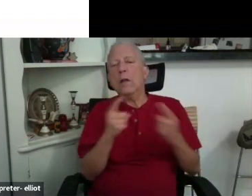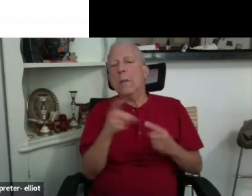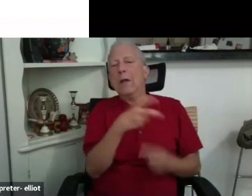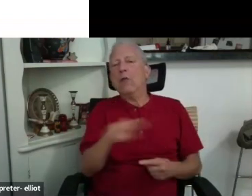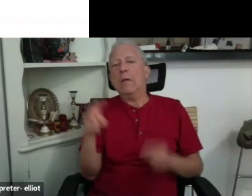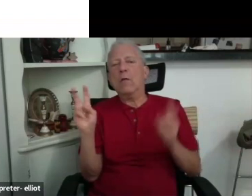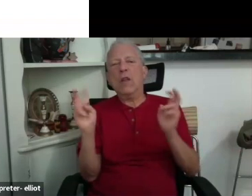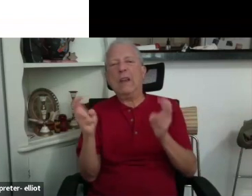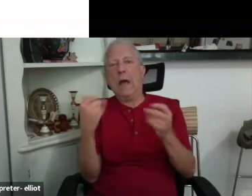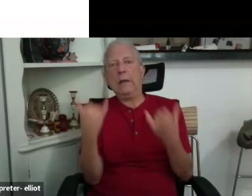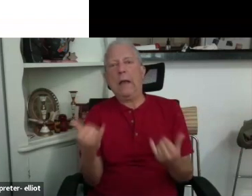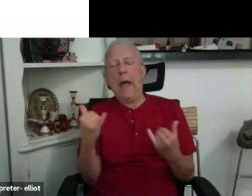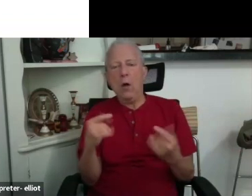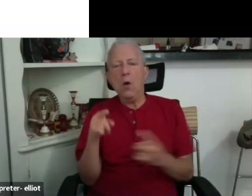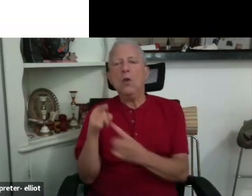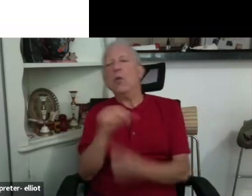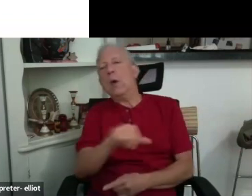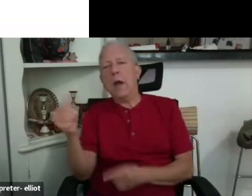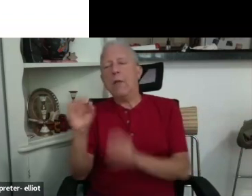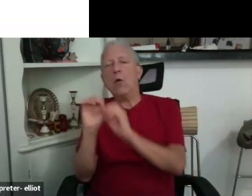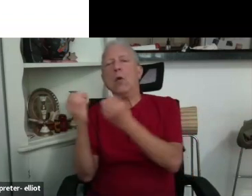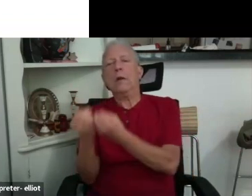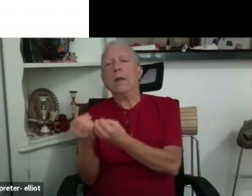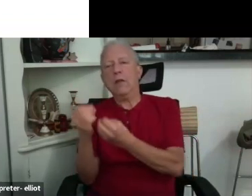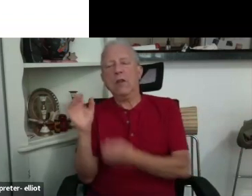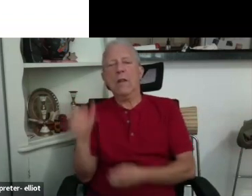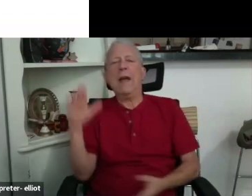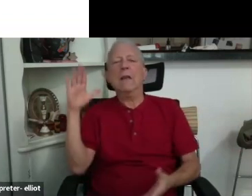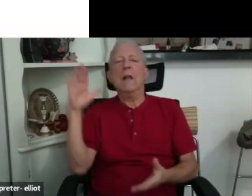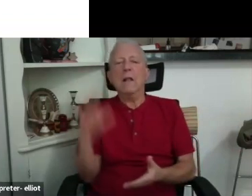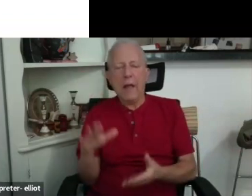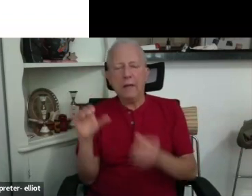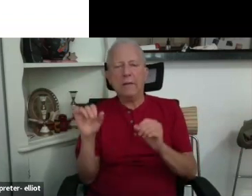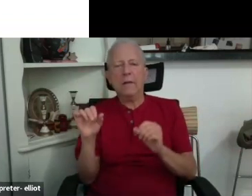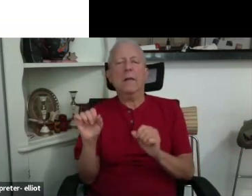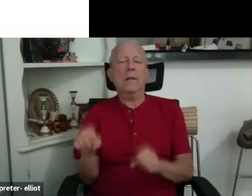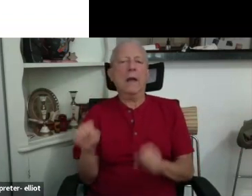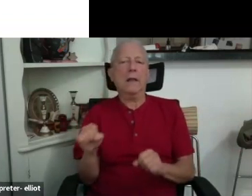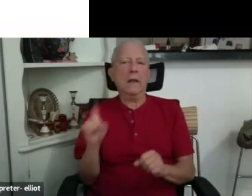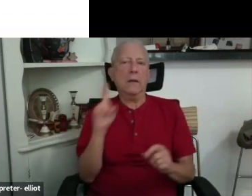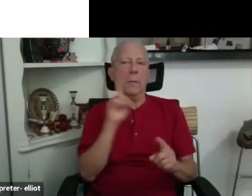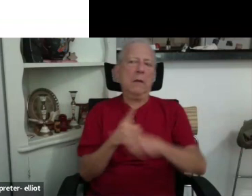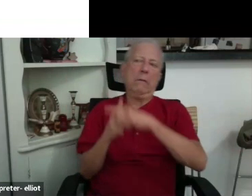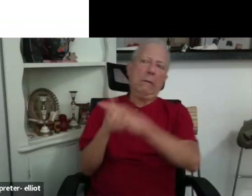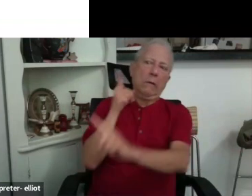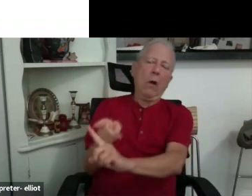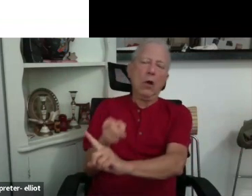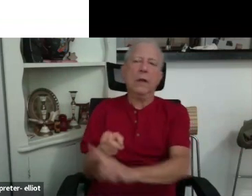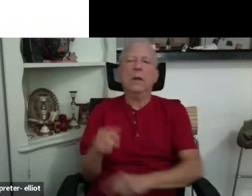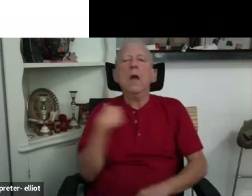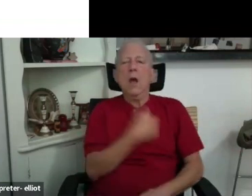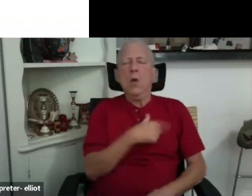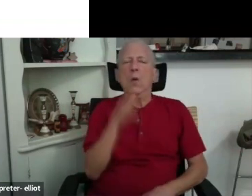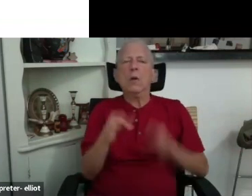now to another organization that is less likely to be targeted. We'll cover more